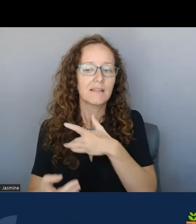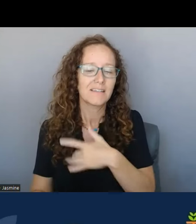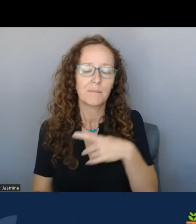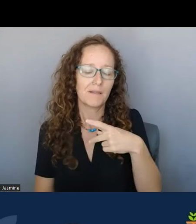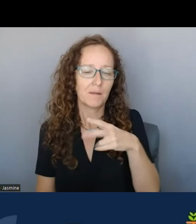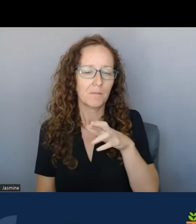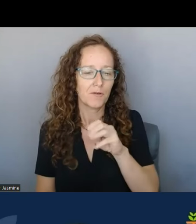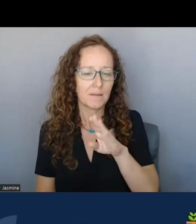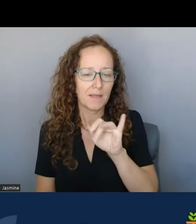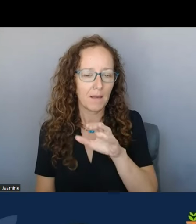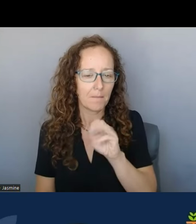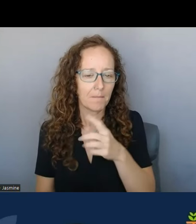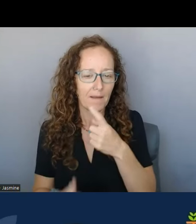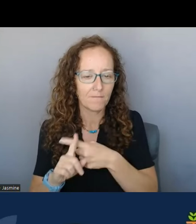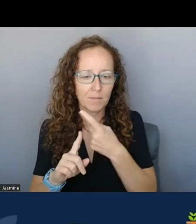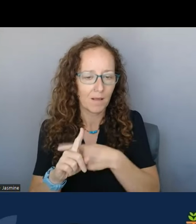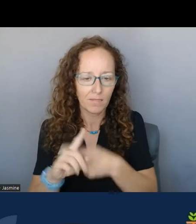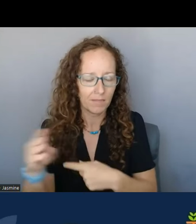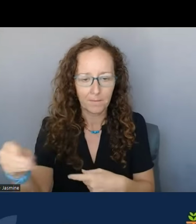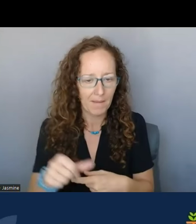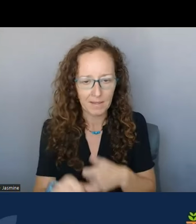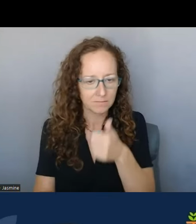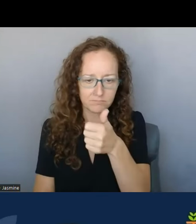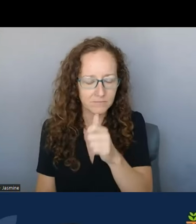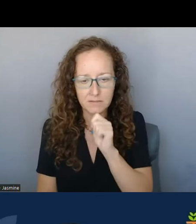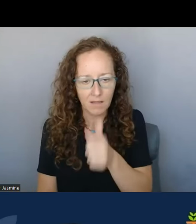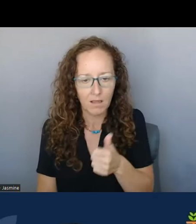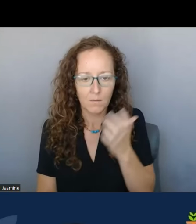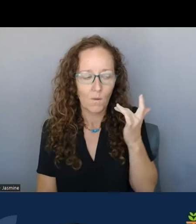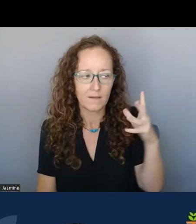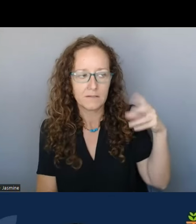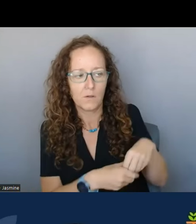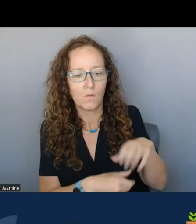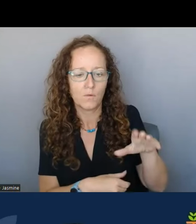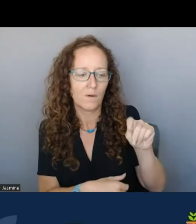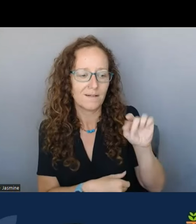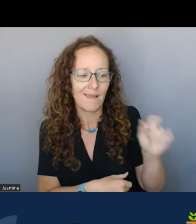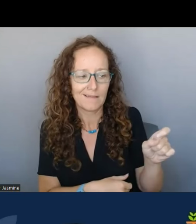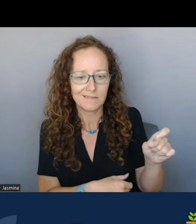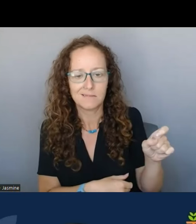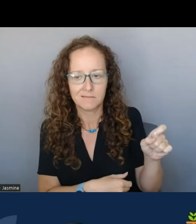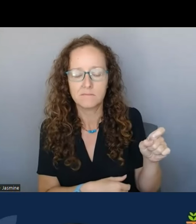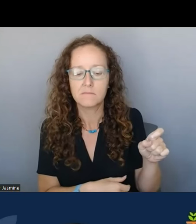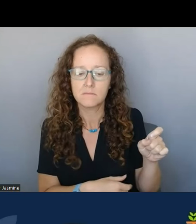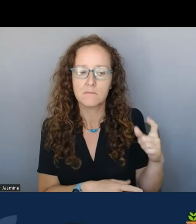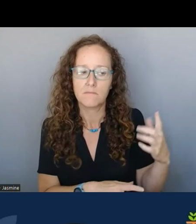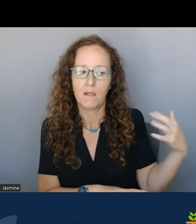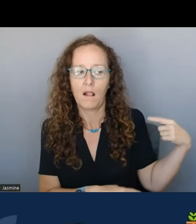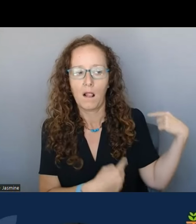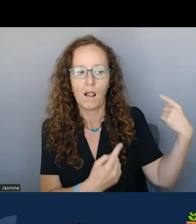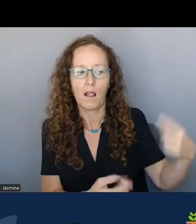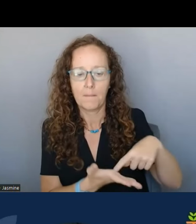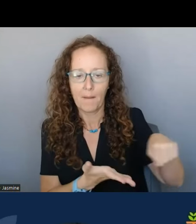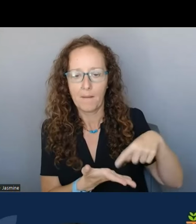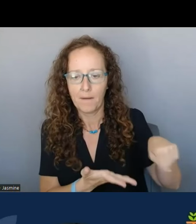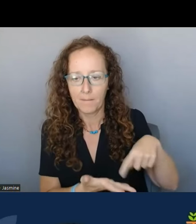your spouse, and that would mean that you or your spouse would have had to work at least 40 quarters, which is basically